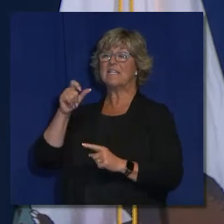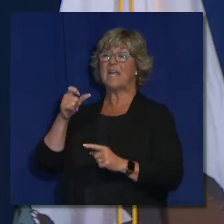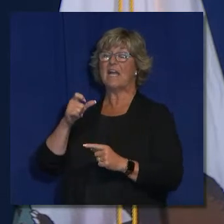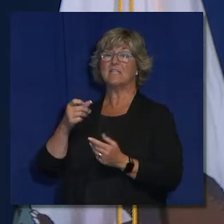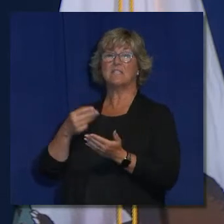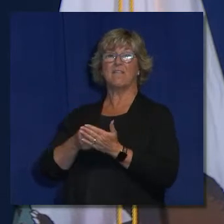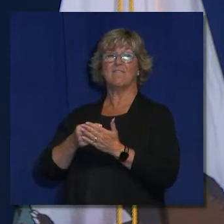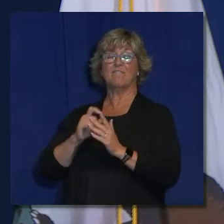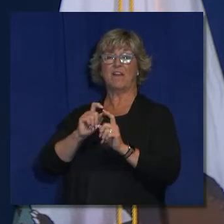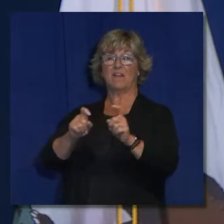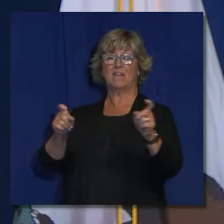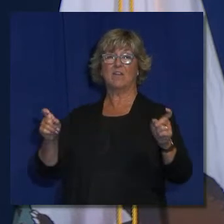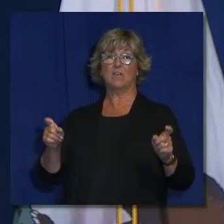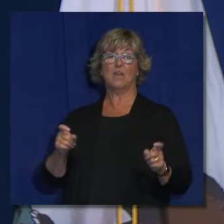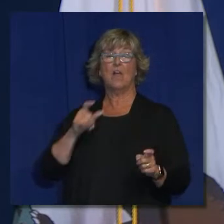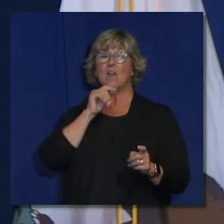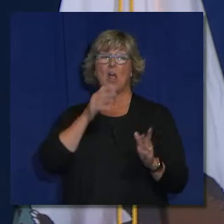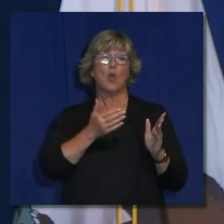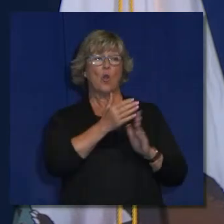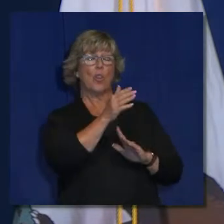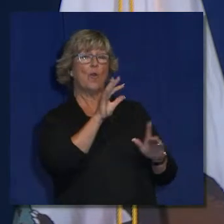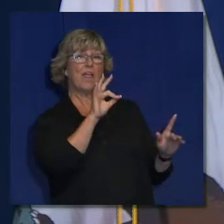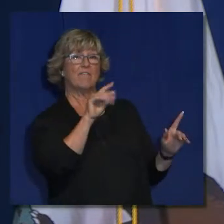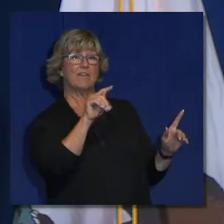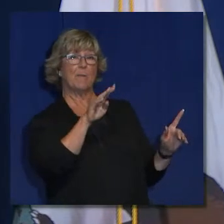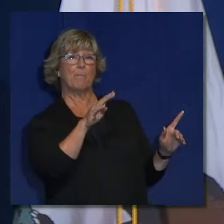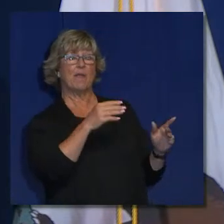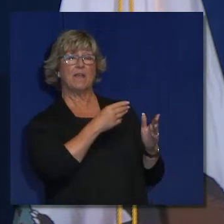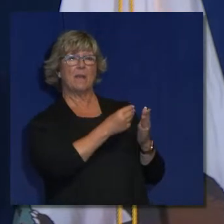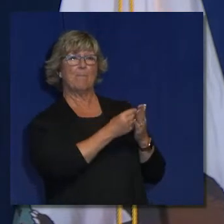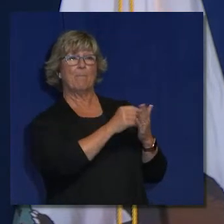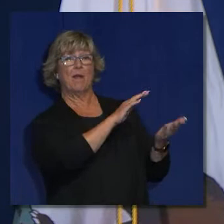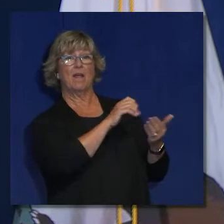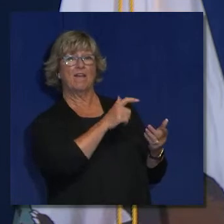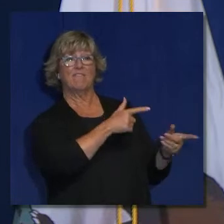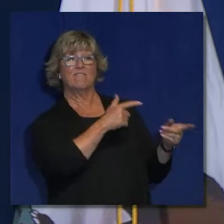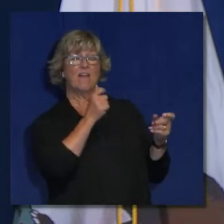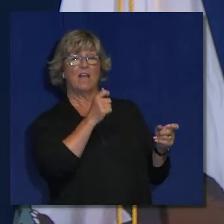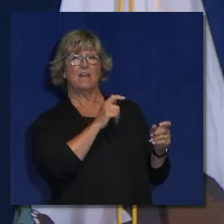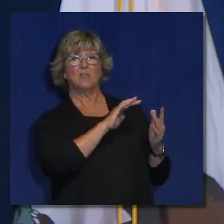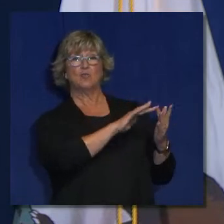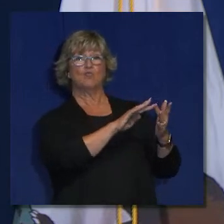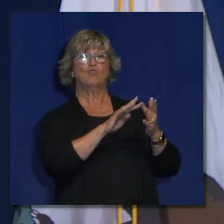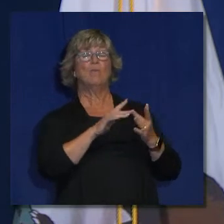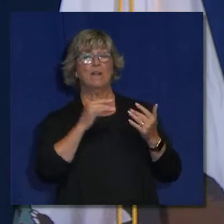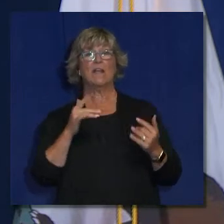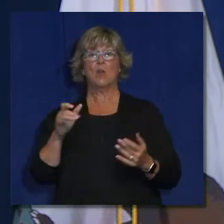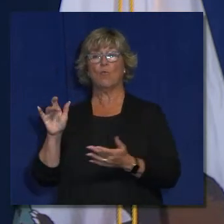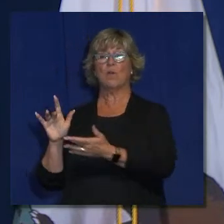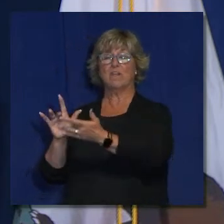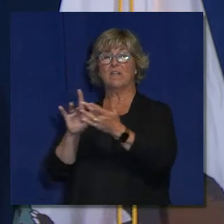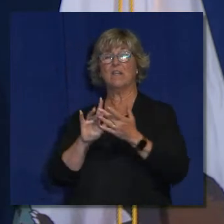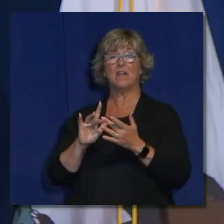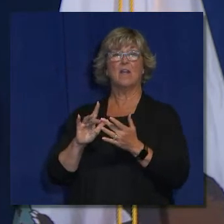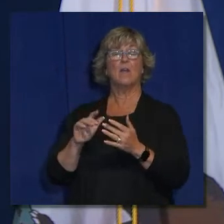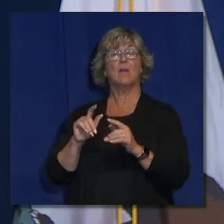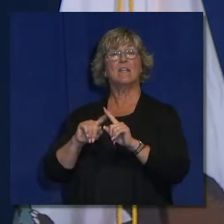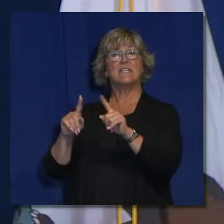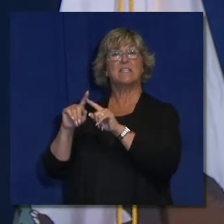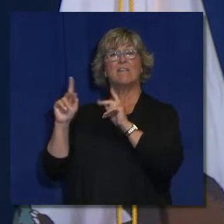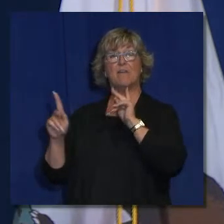I understand not going the FTB route to get people money quicker, to reach different people than you reached with the Golden State